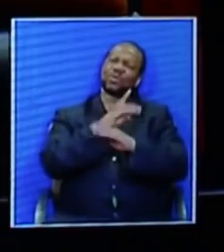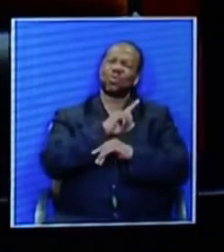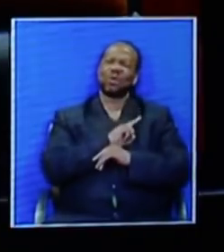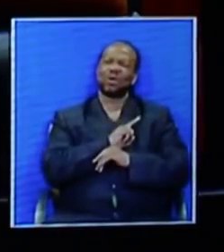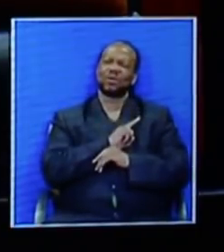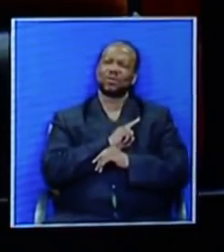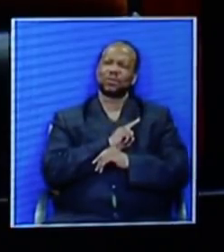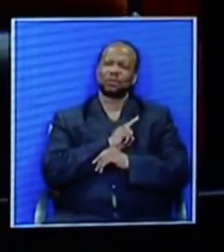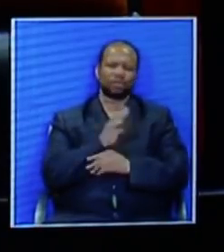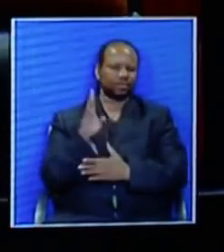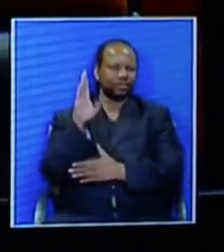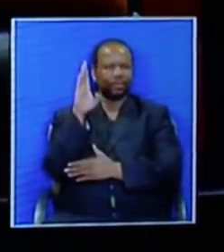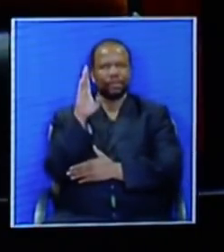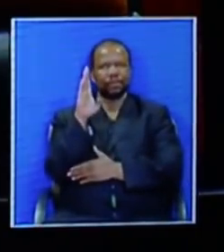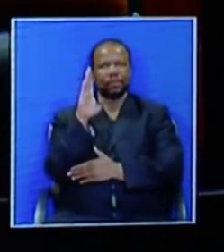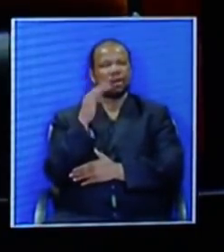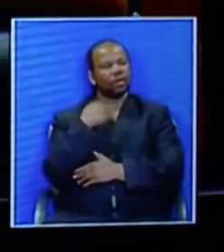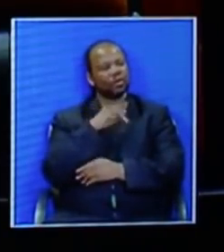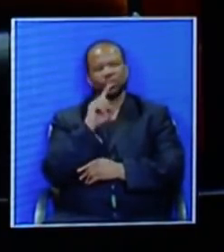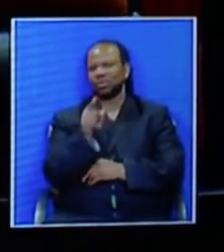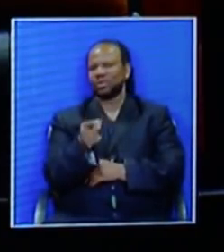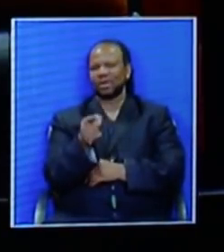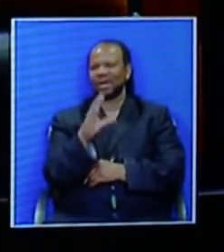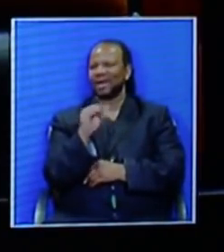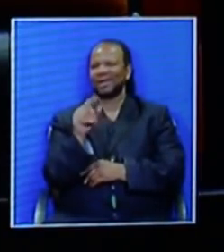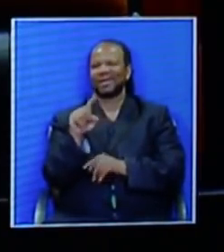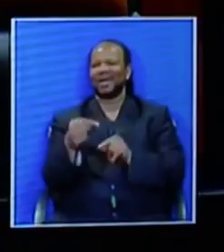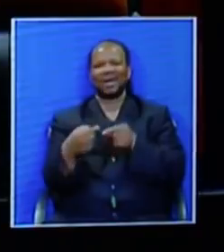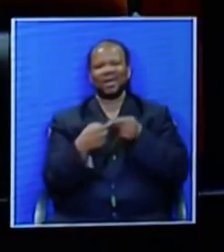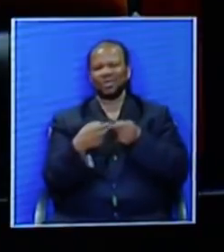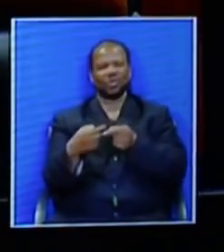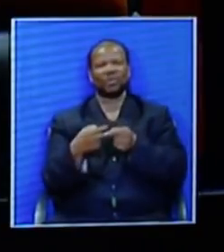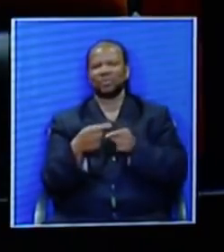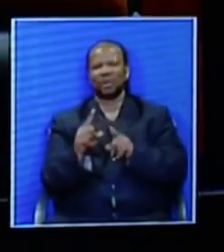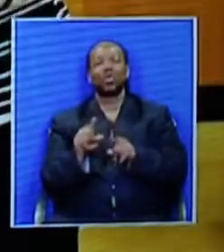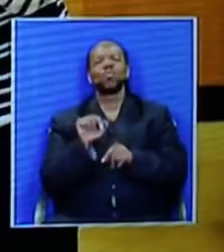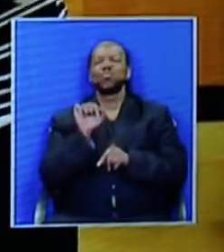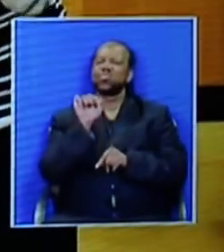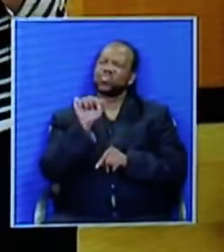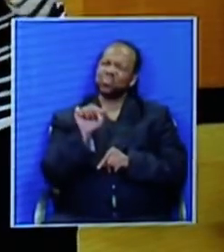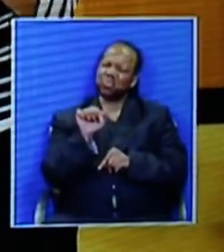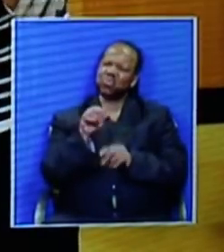On a point of order, Honourable Speaker. You can't be arguing with me, Honourable Carter. No, but Speaker, you are trying to...